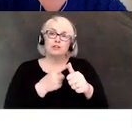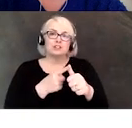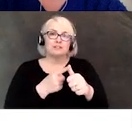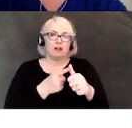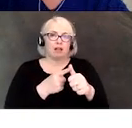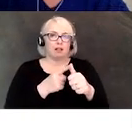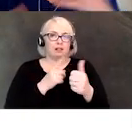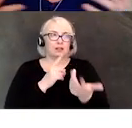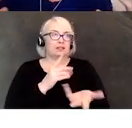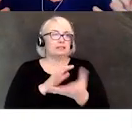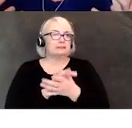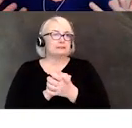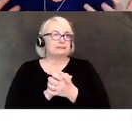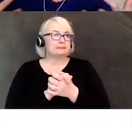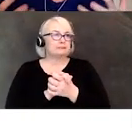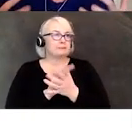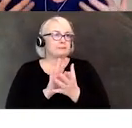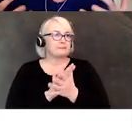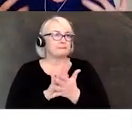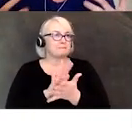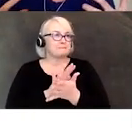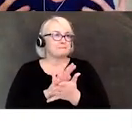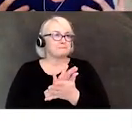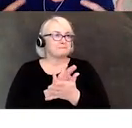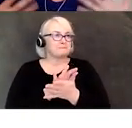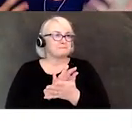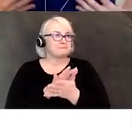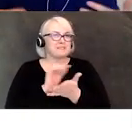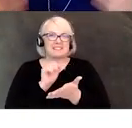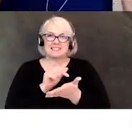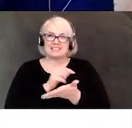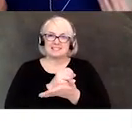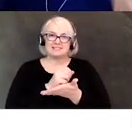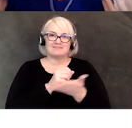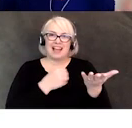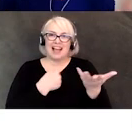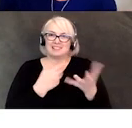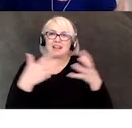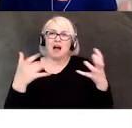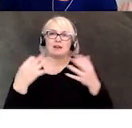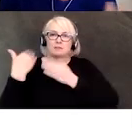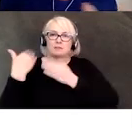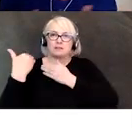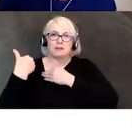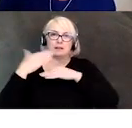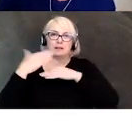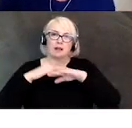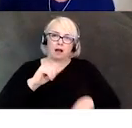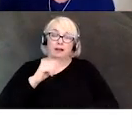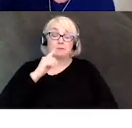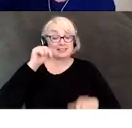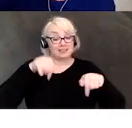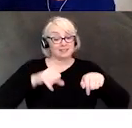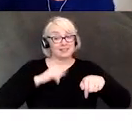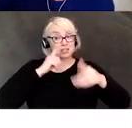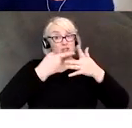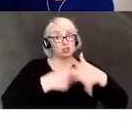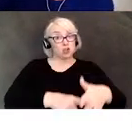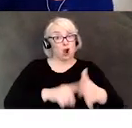it had a lot of, I feel like responsibility on it because this is the start of our story. So